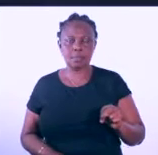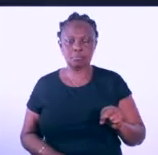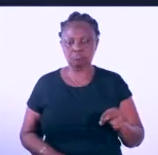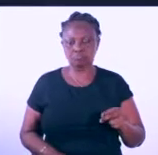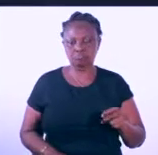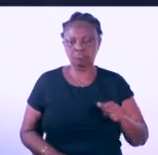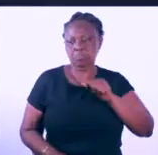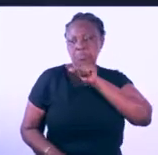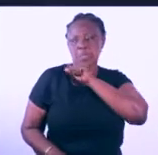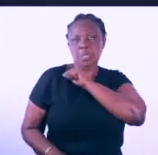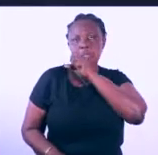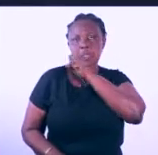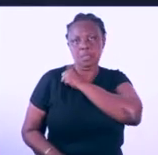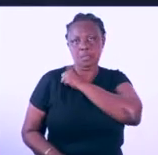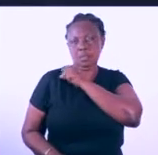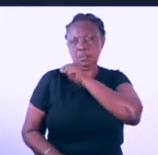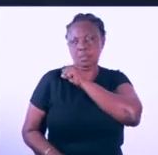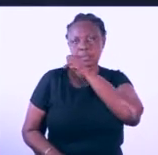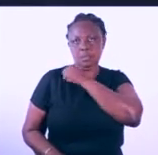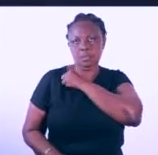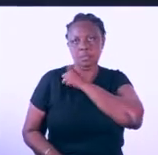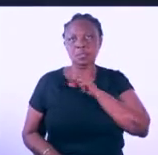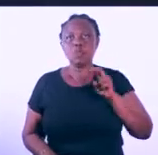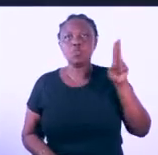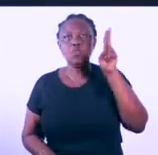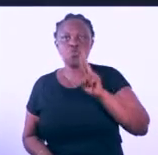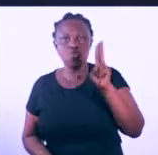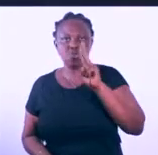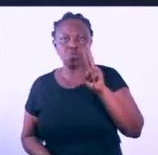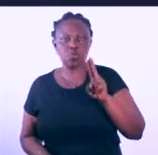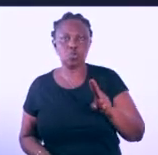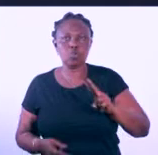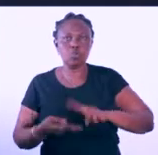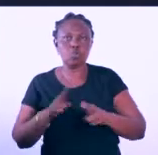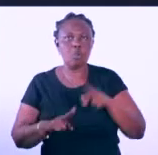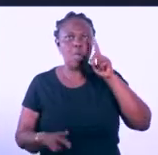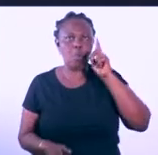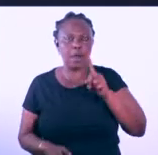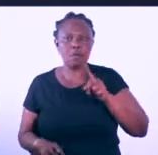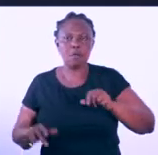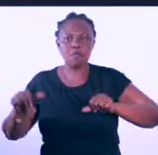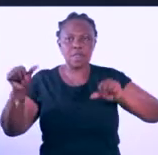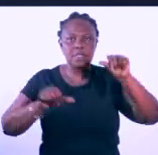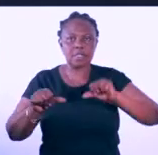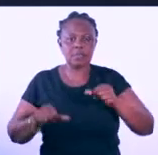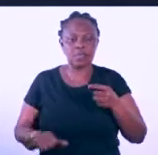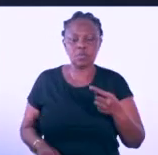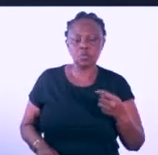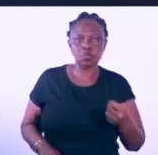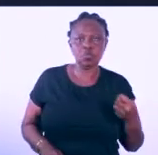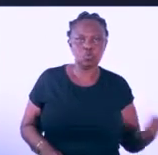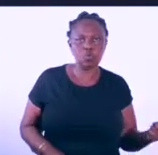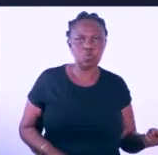and I used version 1 of the assessment tools, that is for both English